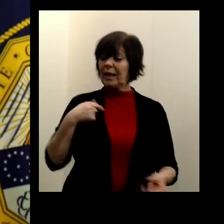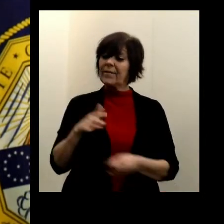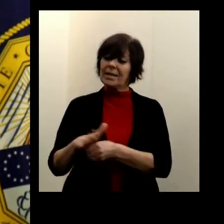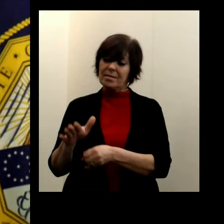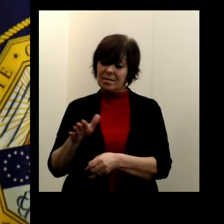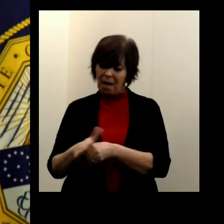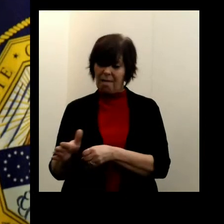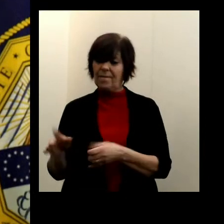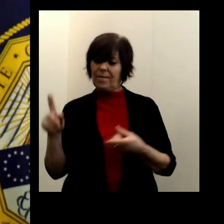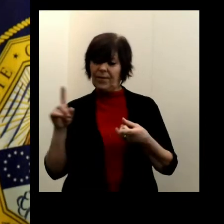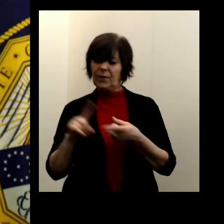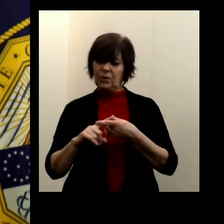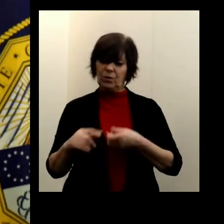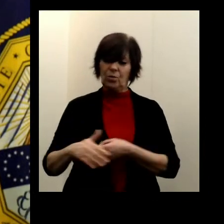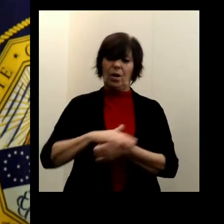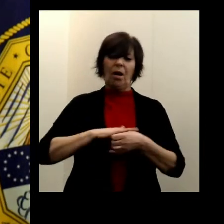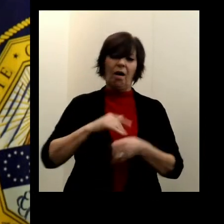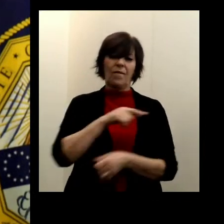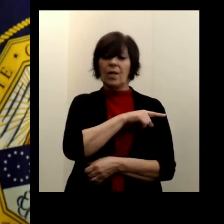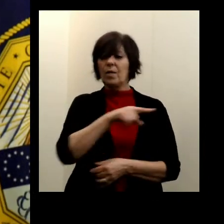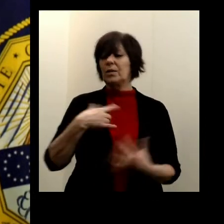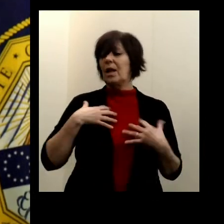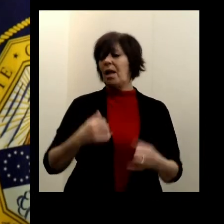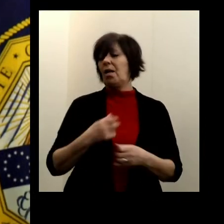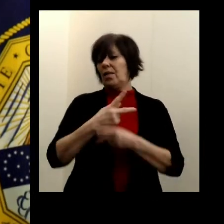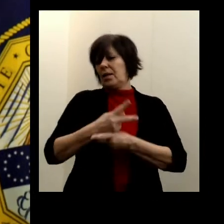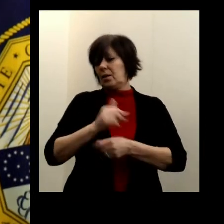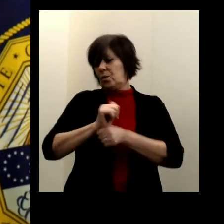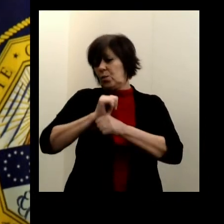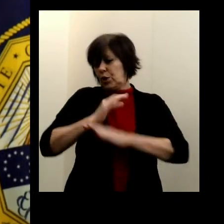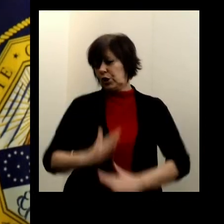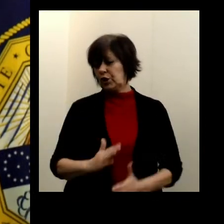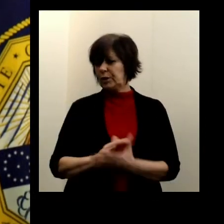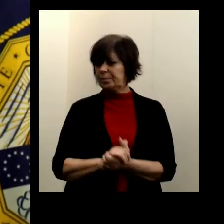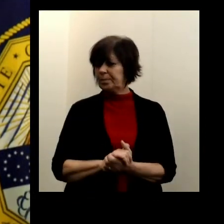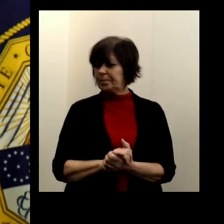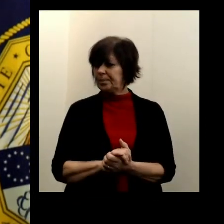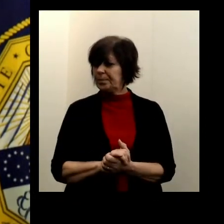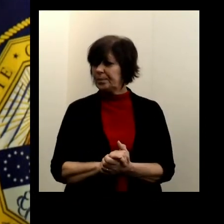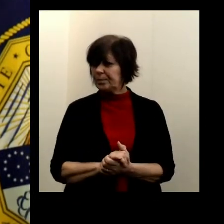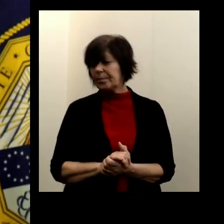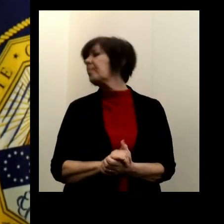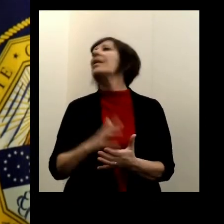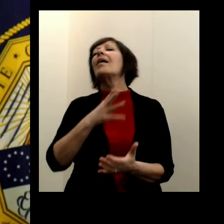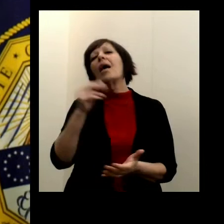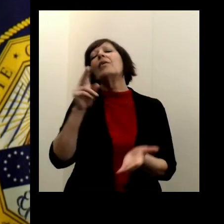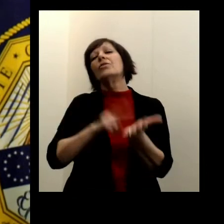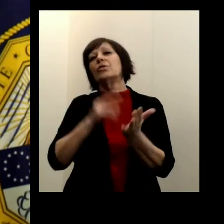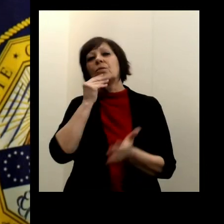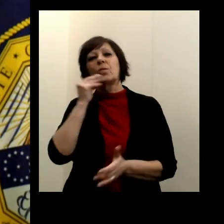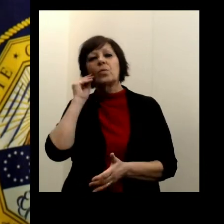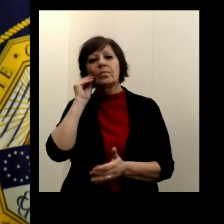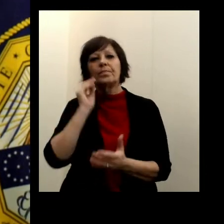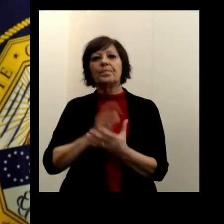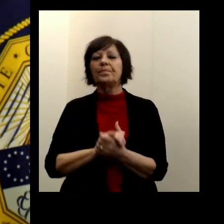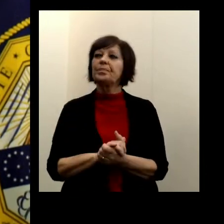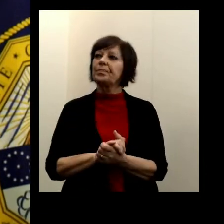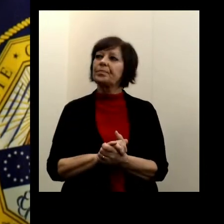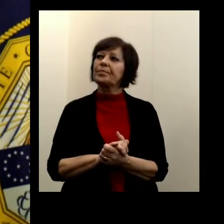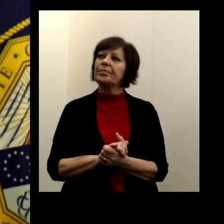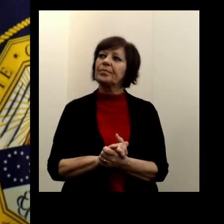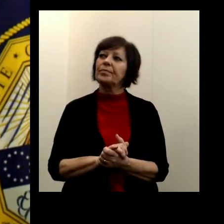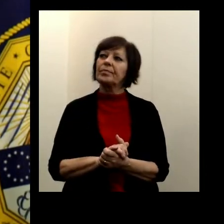to cover, the first wave of frontline medical workers and, residents of long-term care